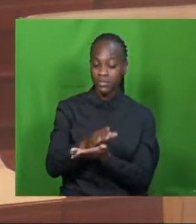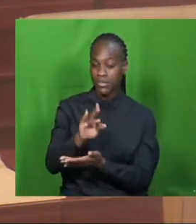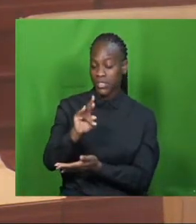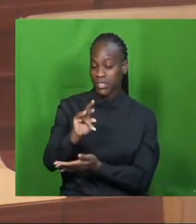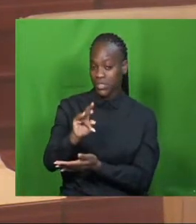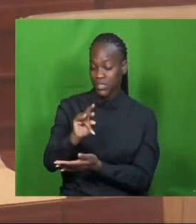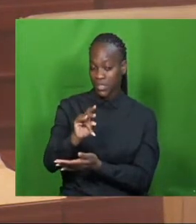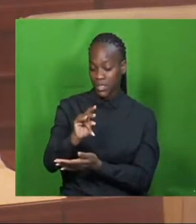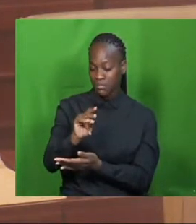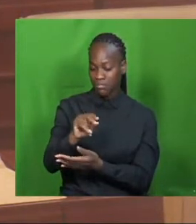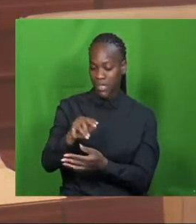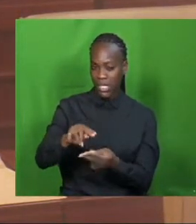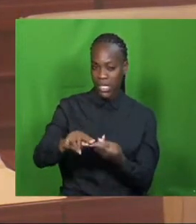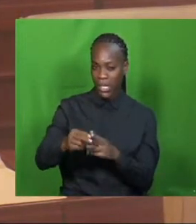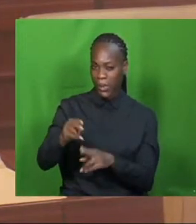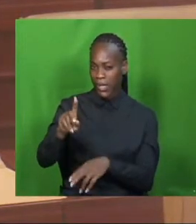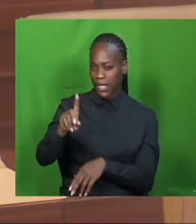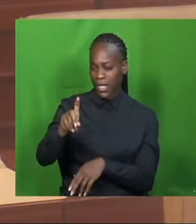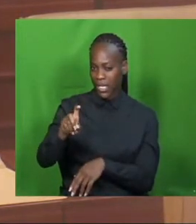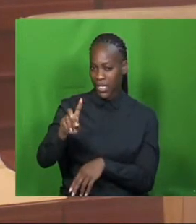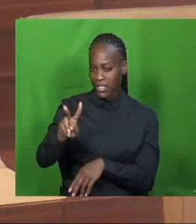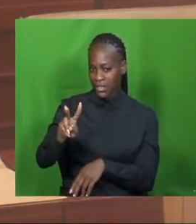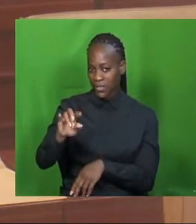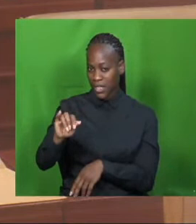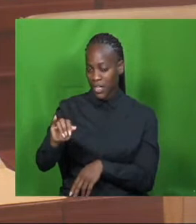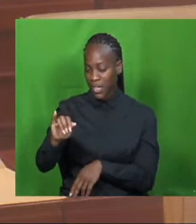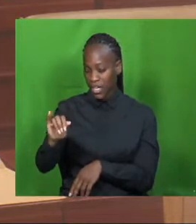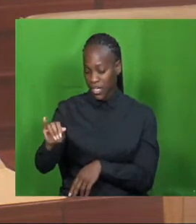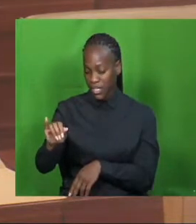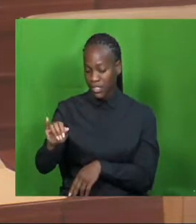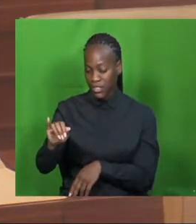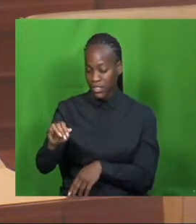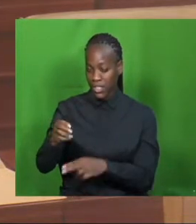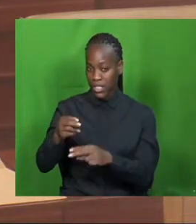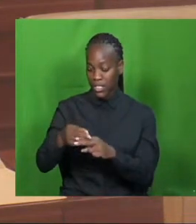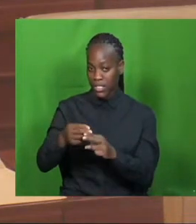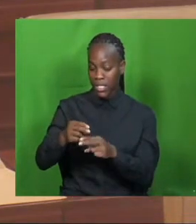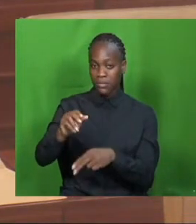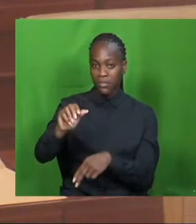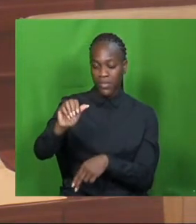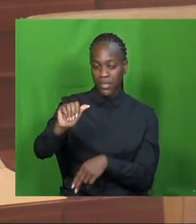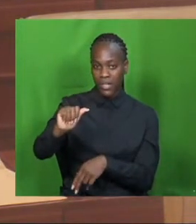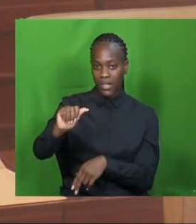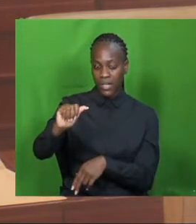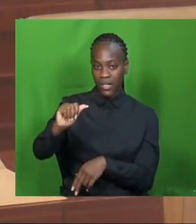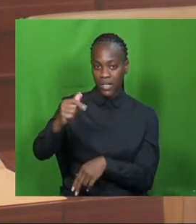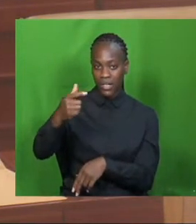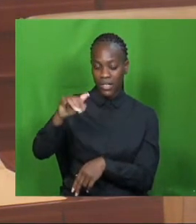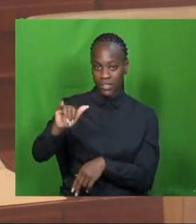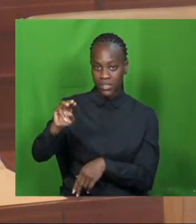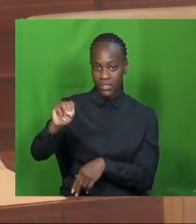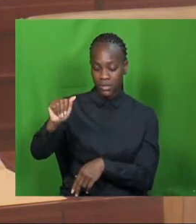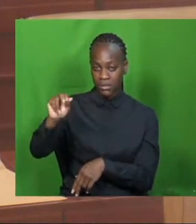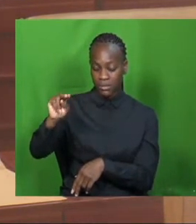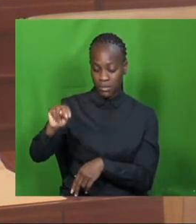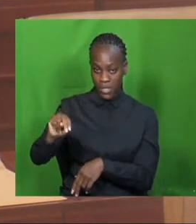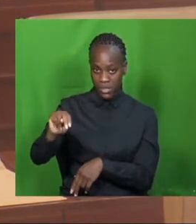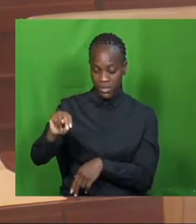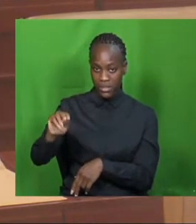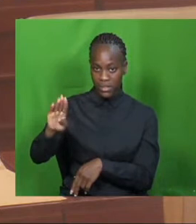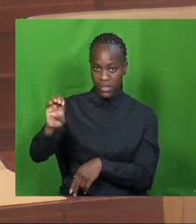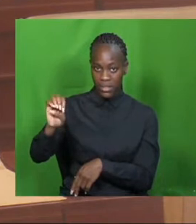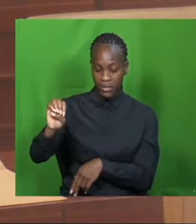quorum is based on presence on the floor of the House. That is the guidance we got from the Supreme